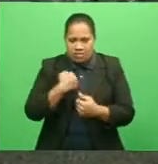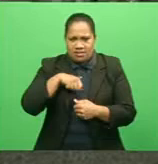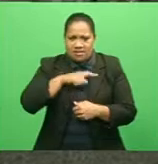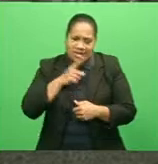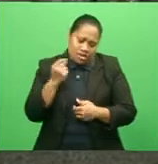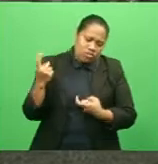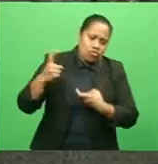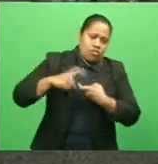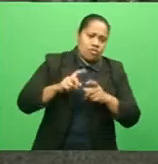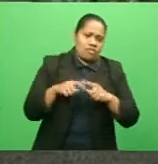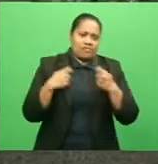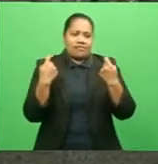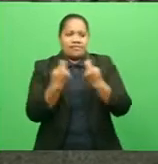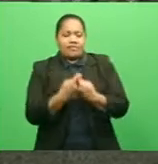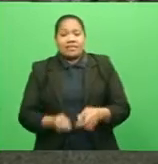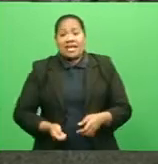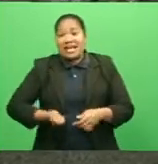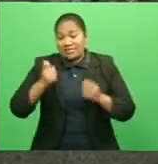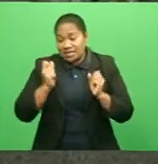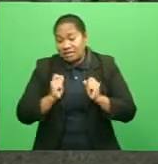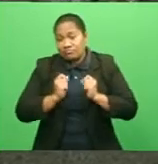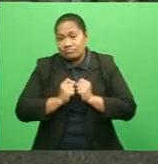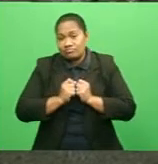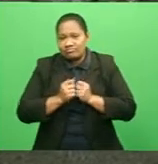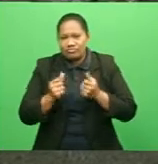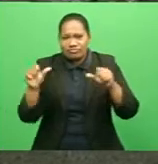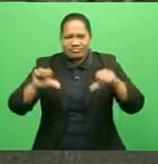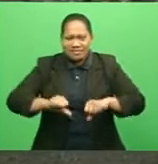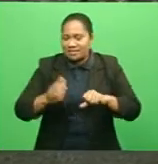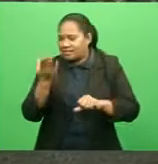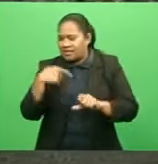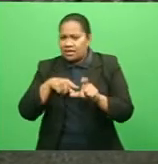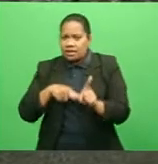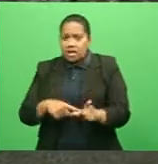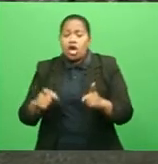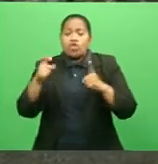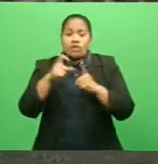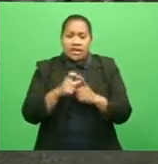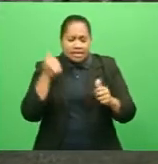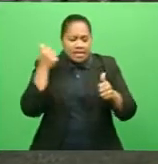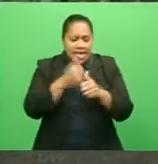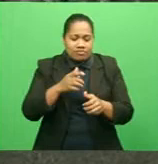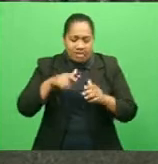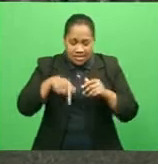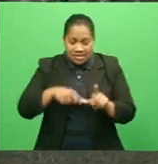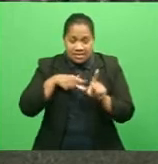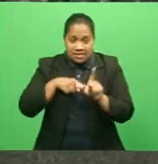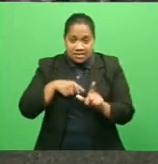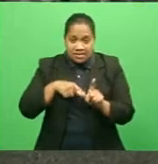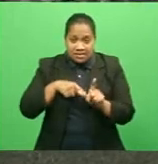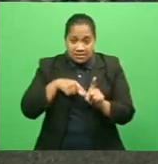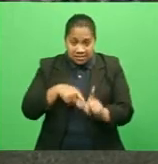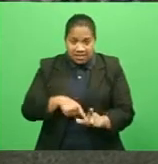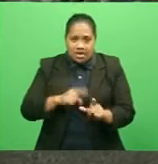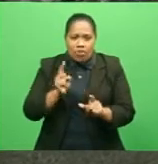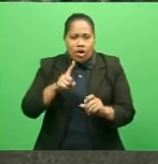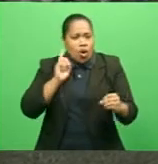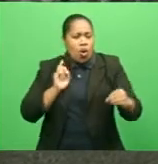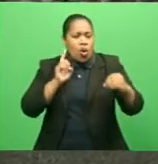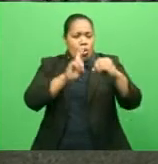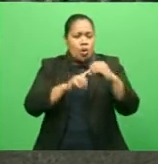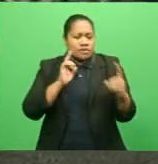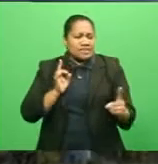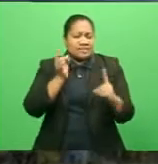losing out in the pool stages last year, Ndreketi aims to stamp its mark and finish on a high this season. The goal for this year's competition is